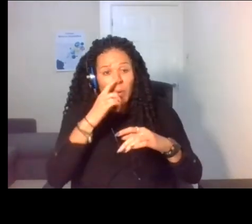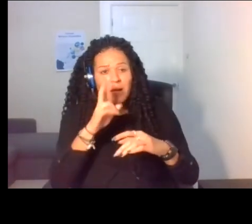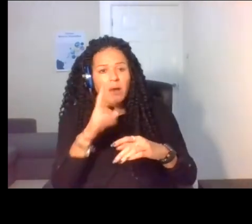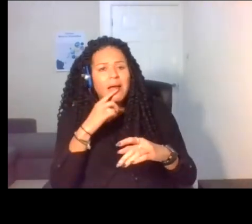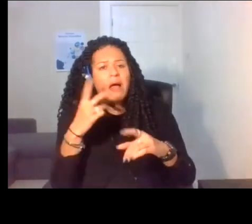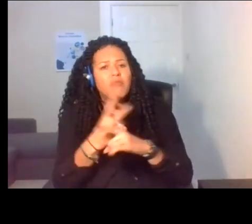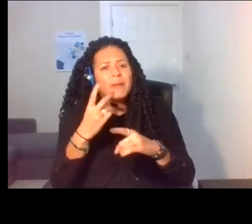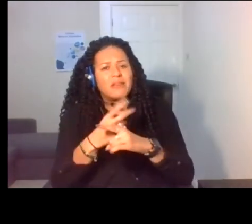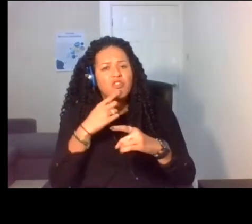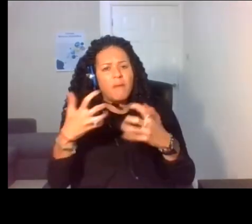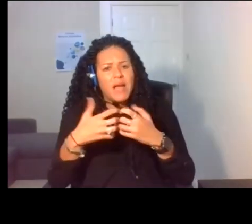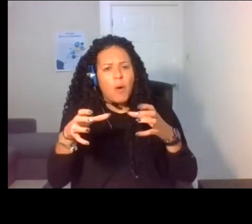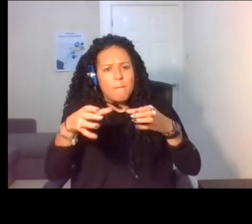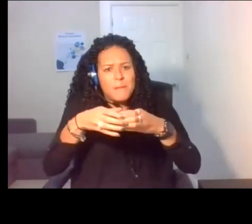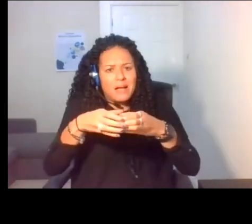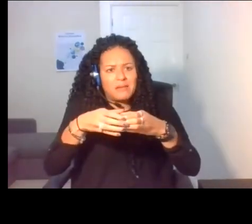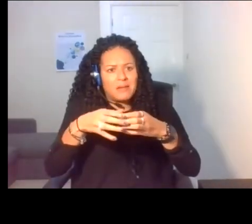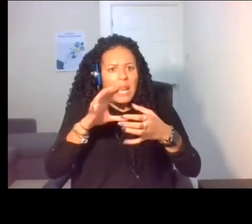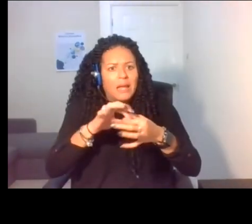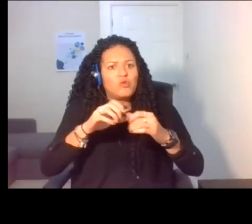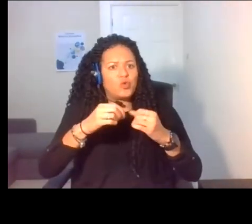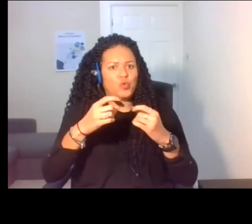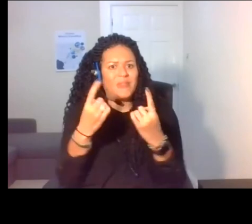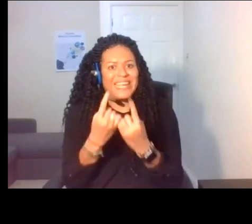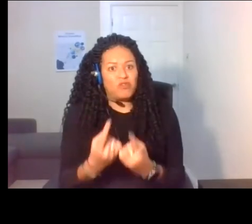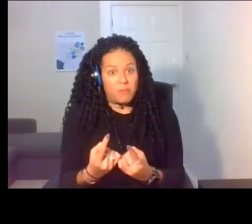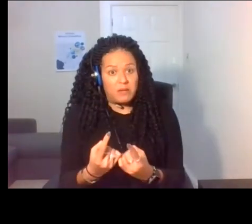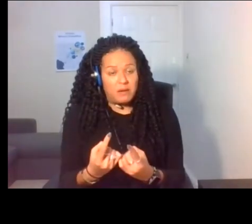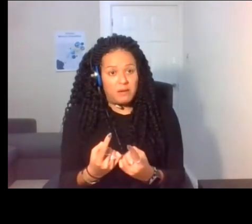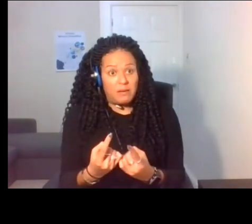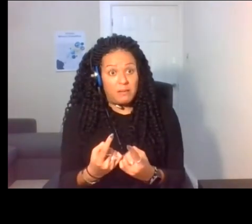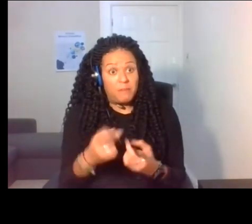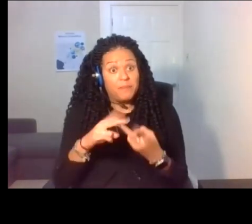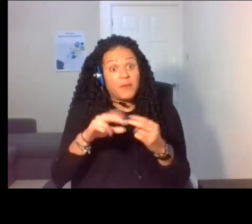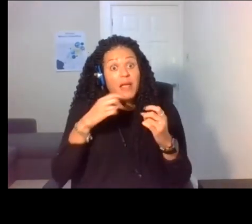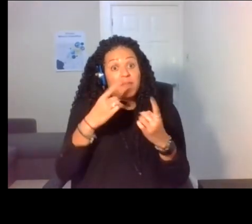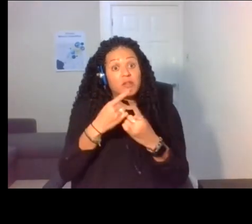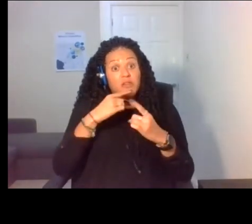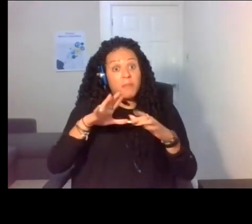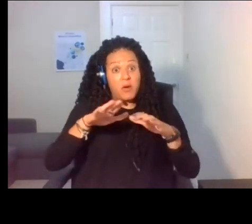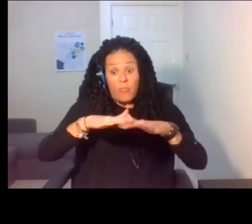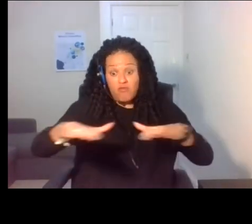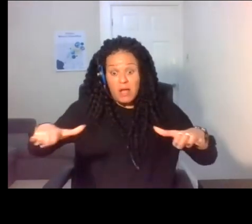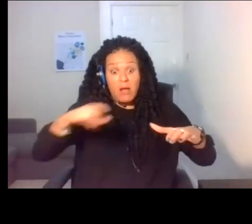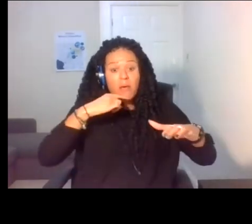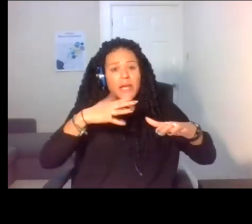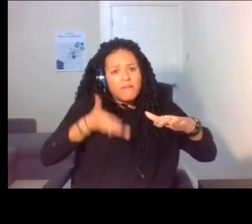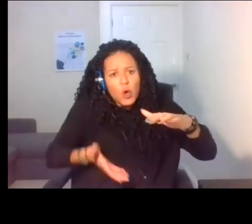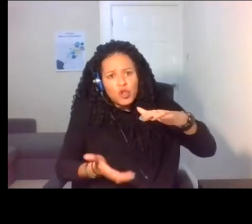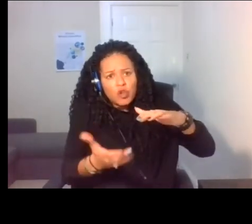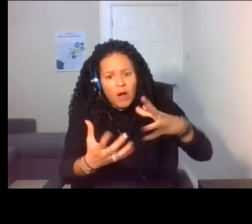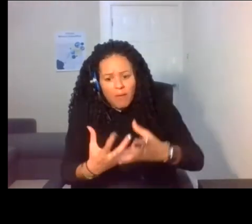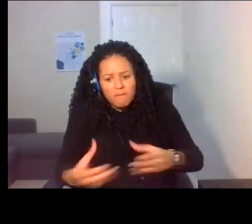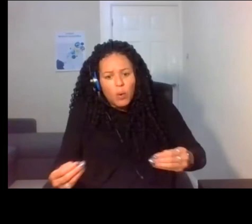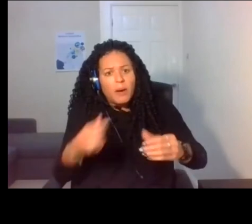masses around the instrument. So for example, if the instrument sits above an underground void, the gravitational